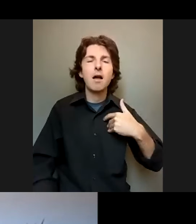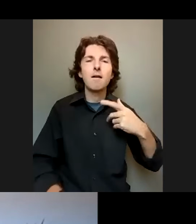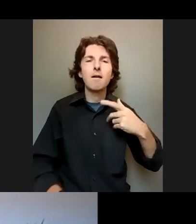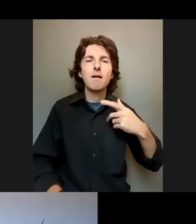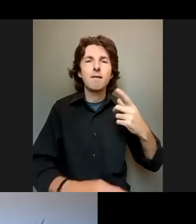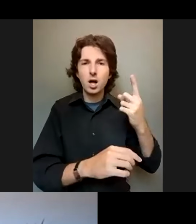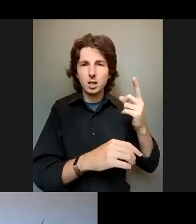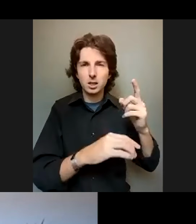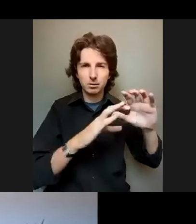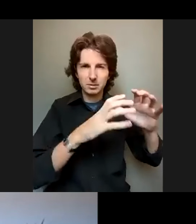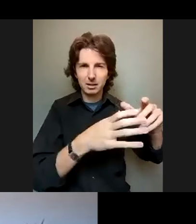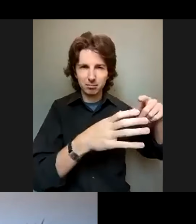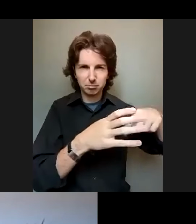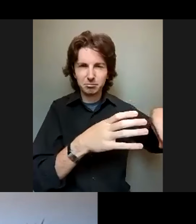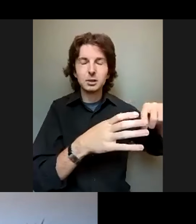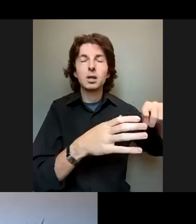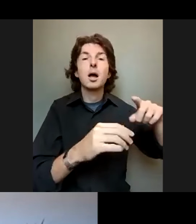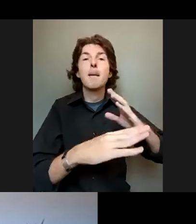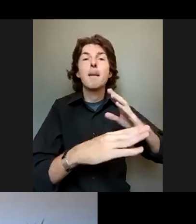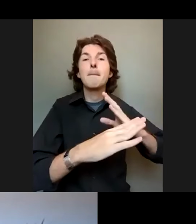barriers and barrier reduction.